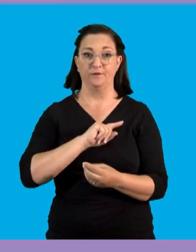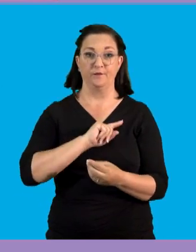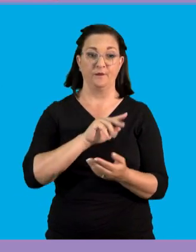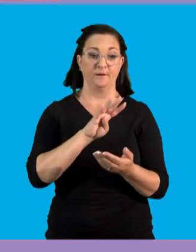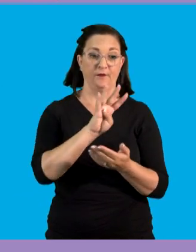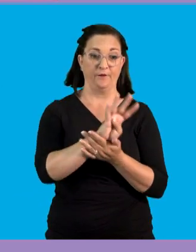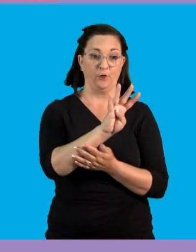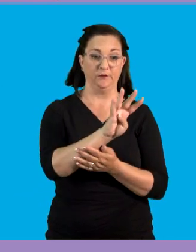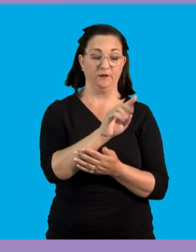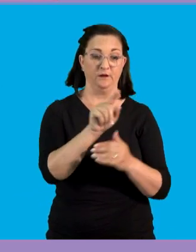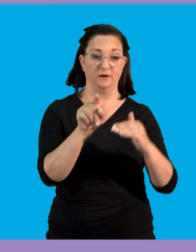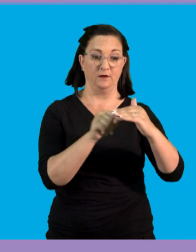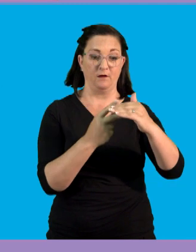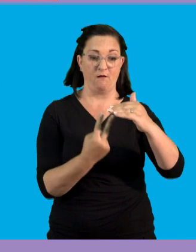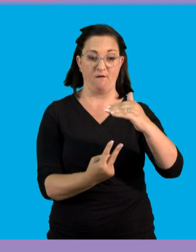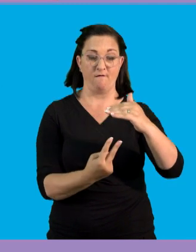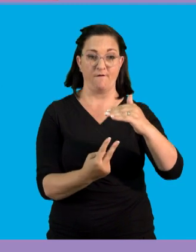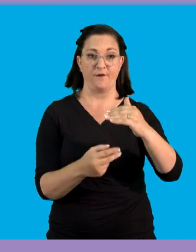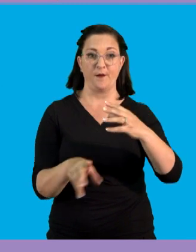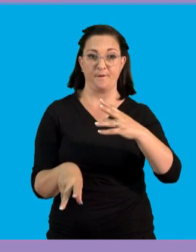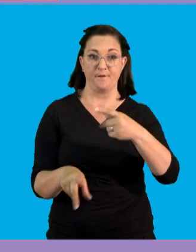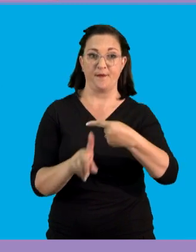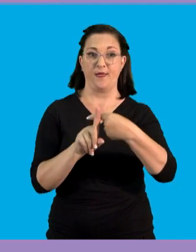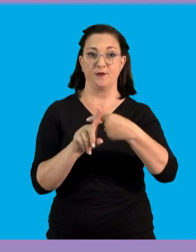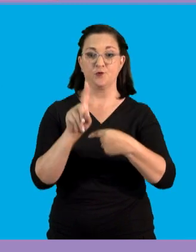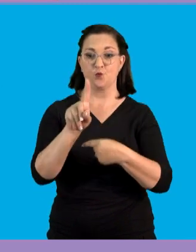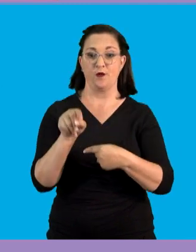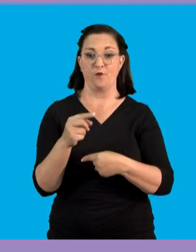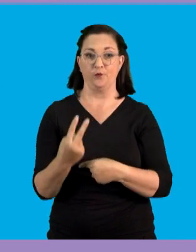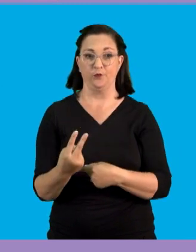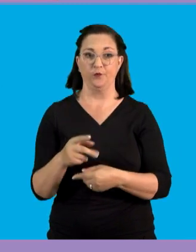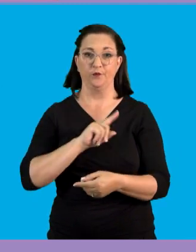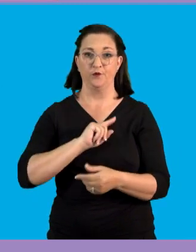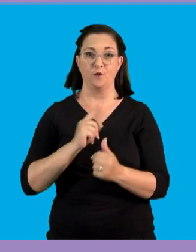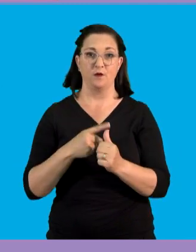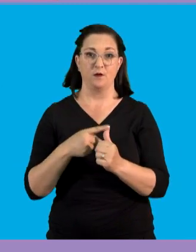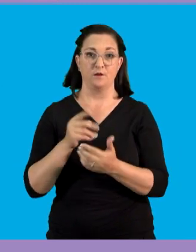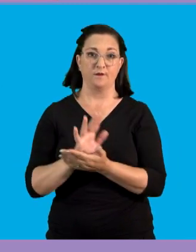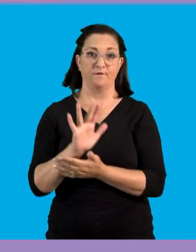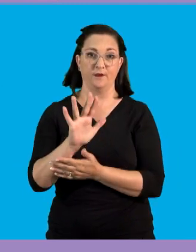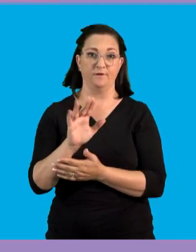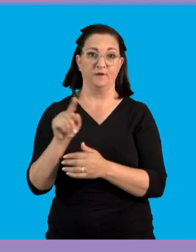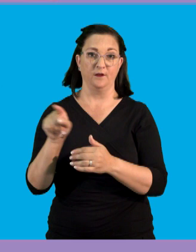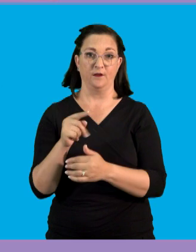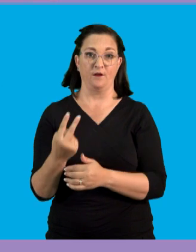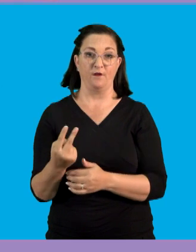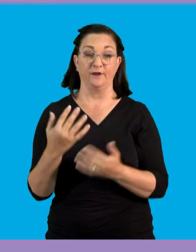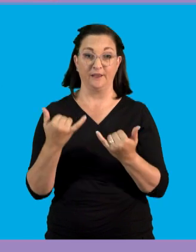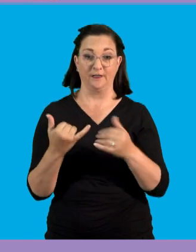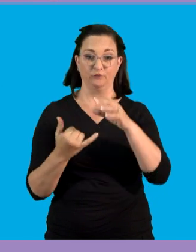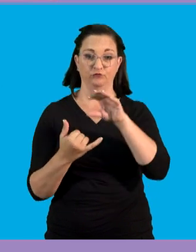14 halves plus 1 half. That gives us 15 halves. And that now becomes